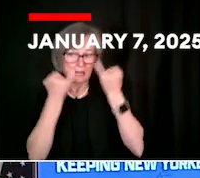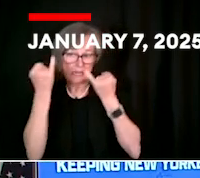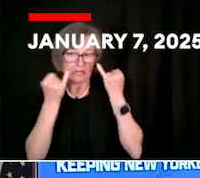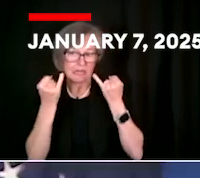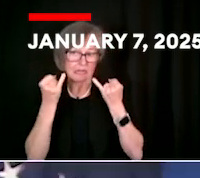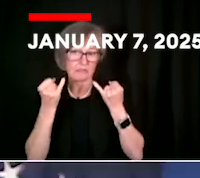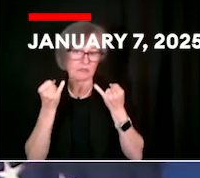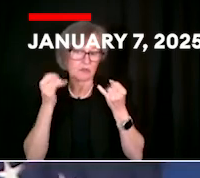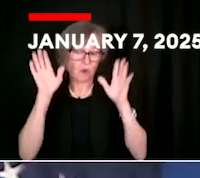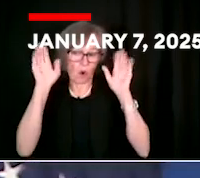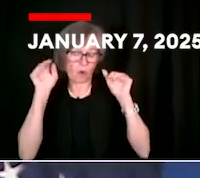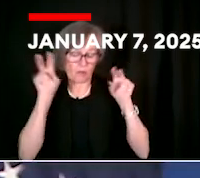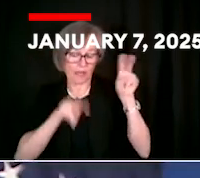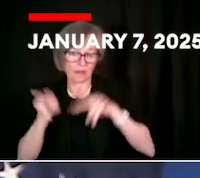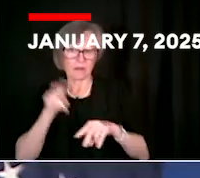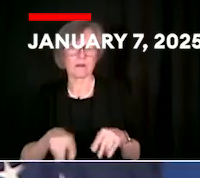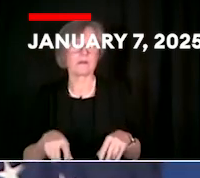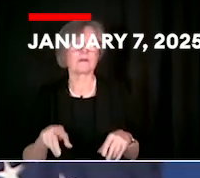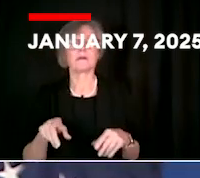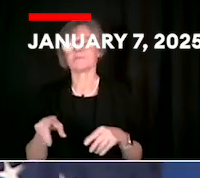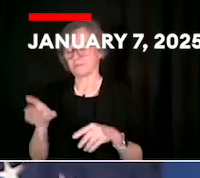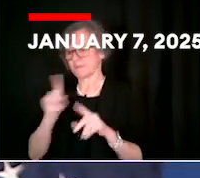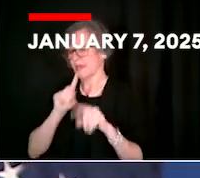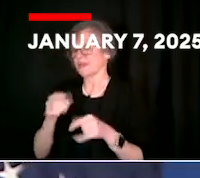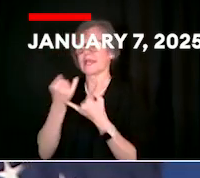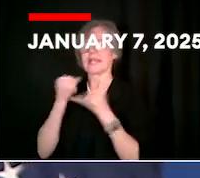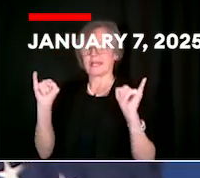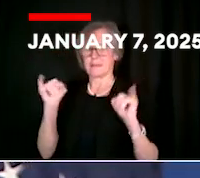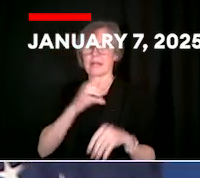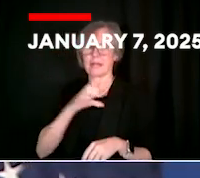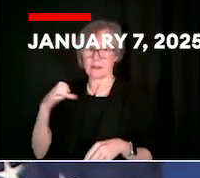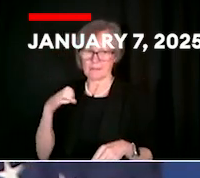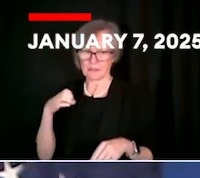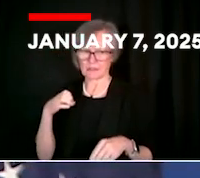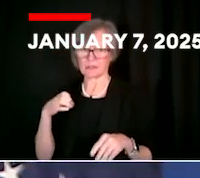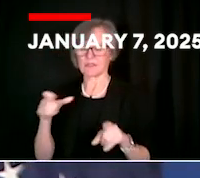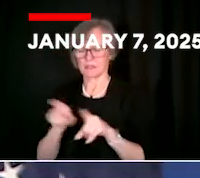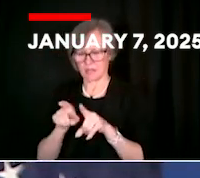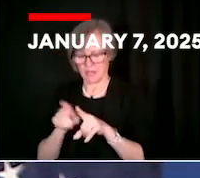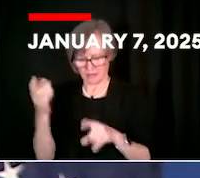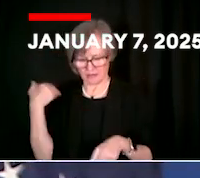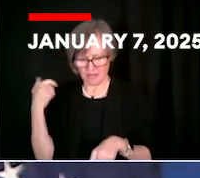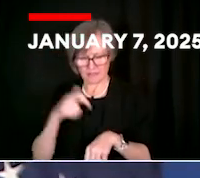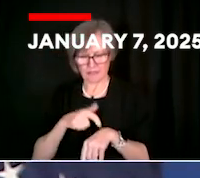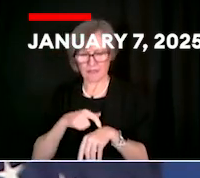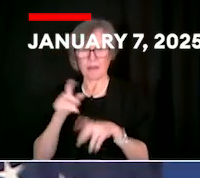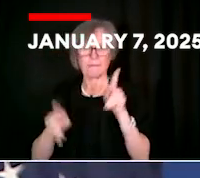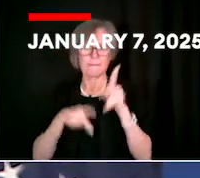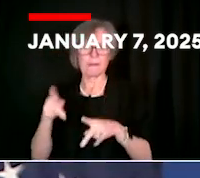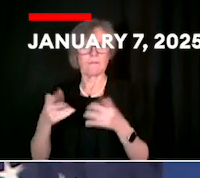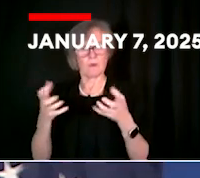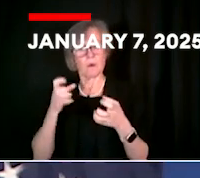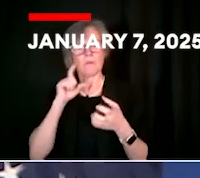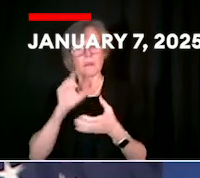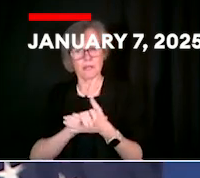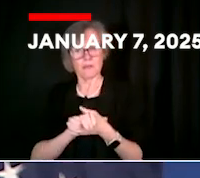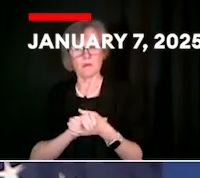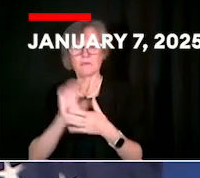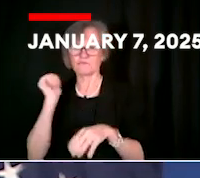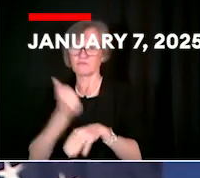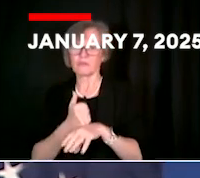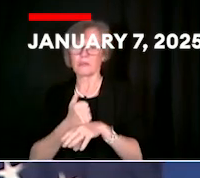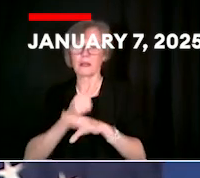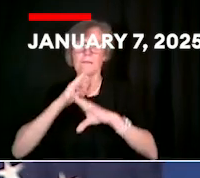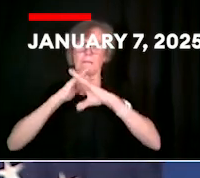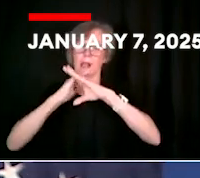at? Independent commission, like we did the last time. People want to believe we put it in place to block things. That's